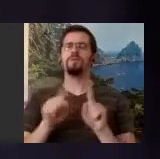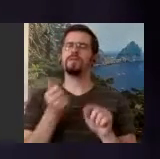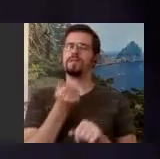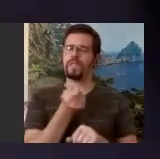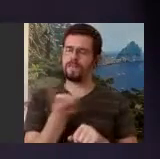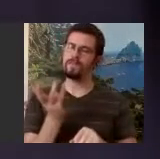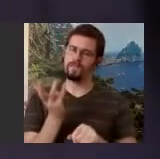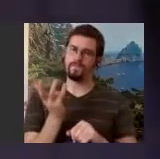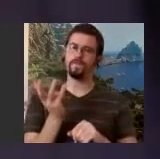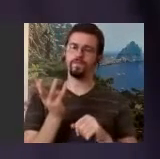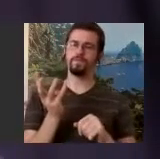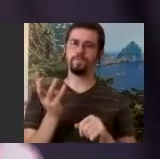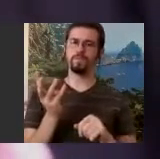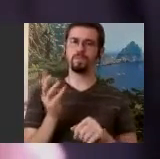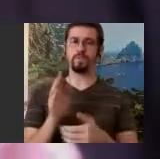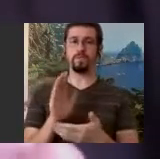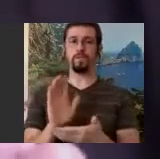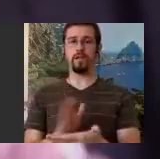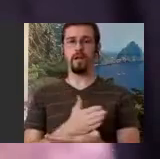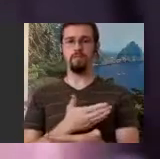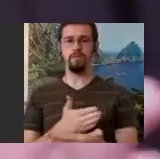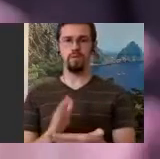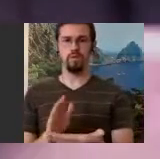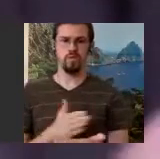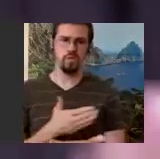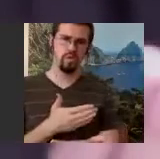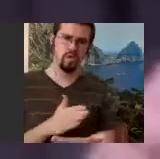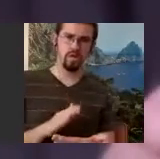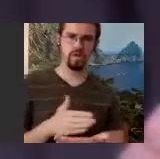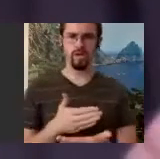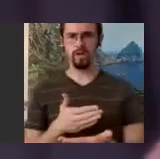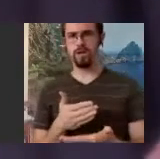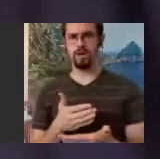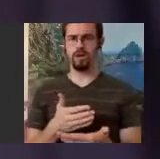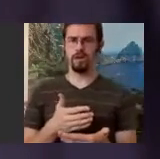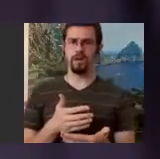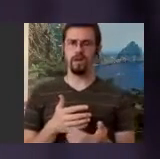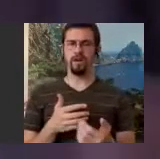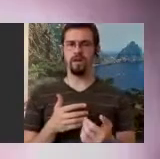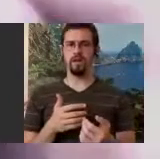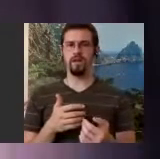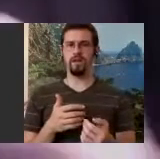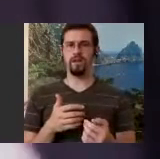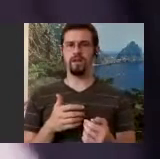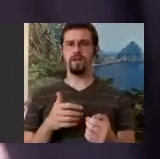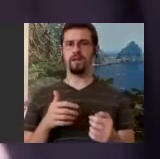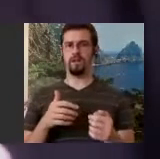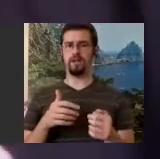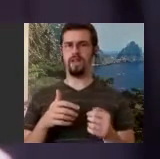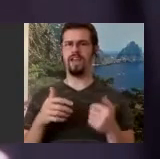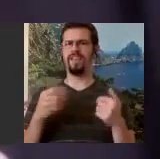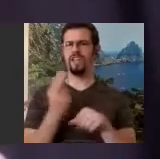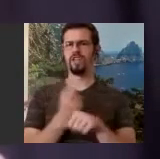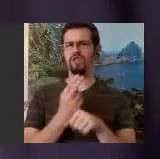world use a different scale of pitches than we use in the Western